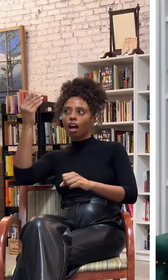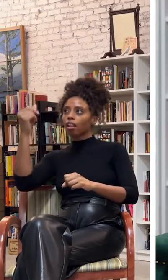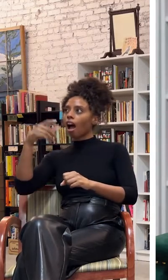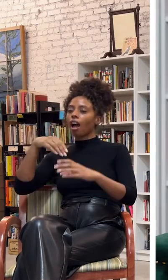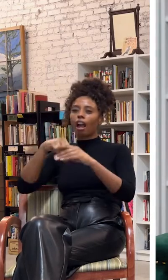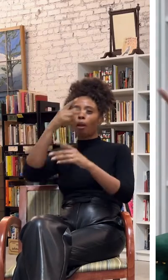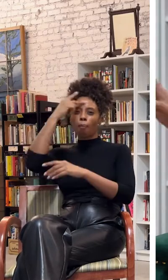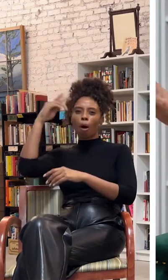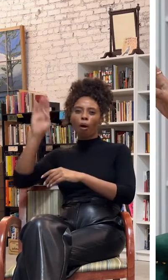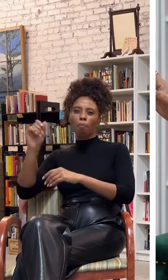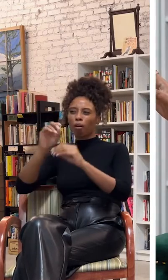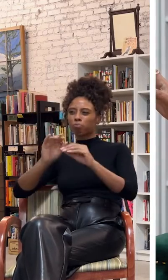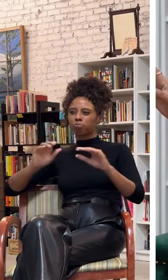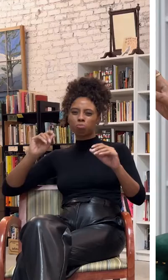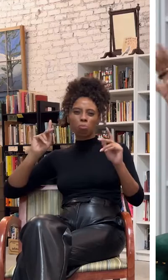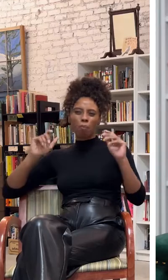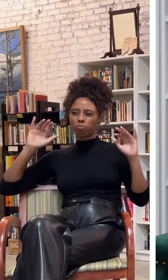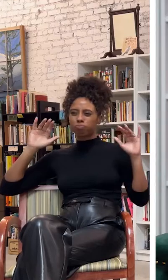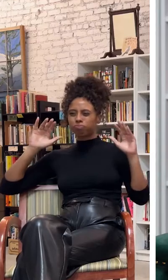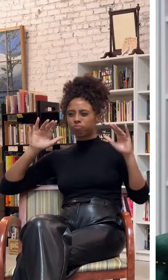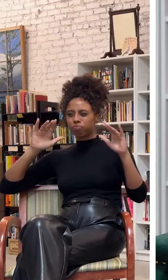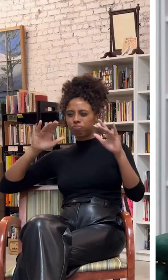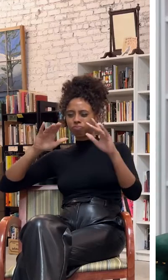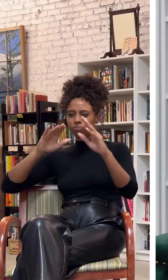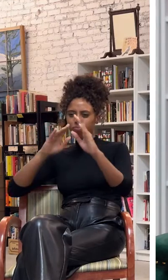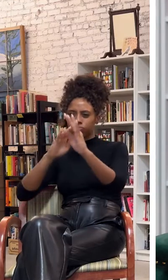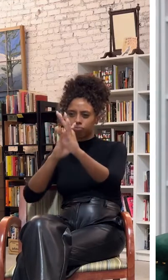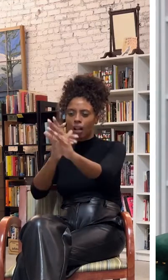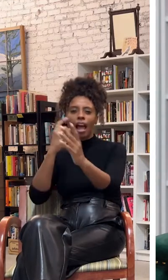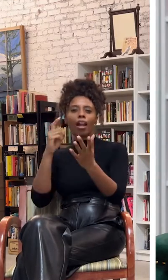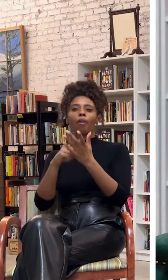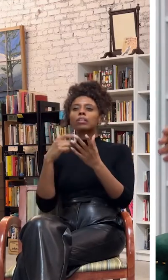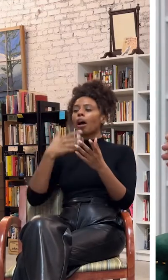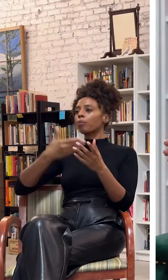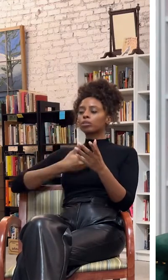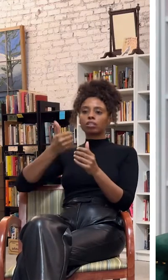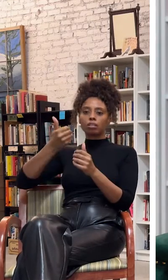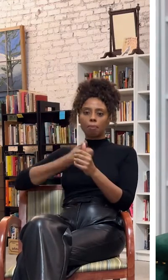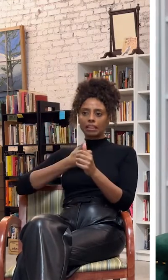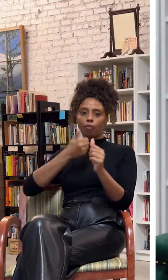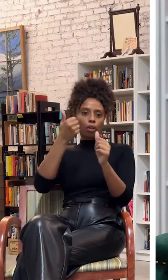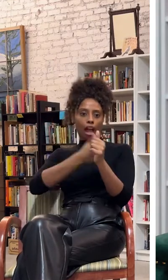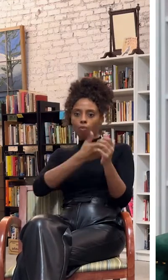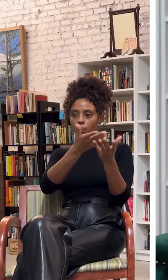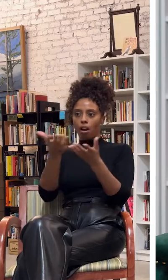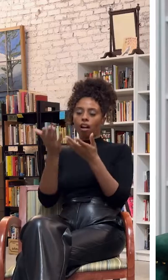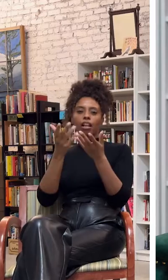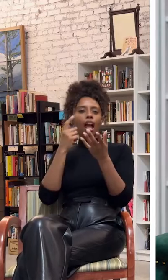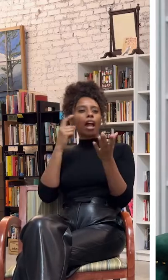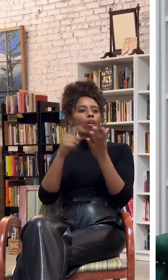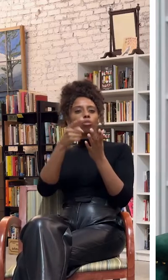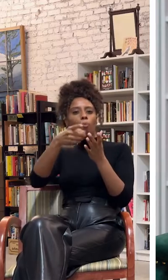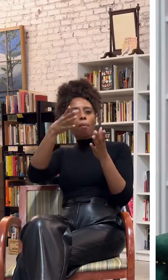Brooklyn, and there's hundreds and hundreds of people on this line. And I noticed there was one person, I was introducing myself to everyone, and I noticed